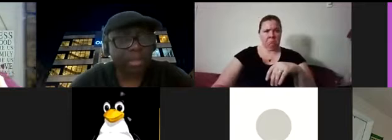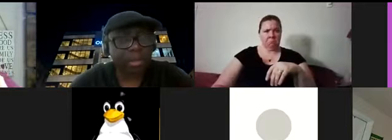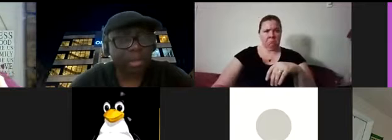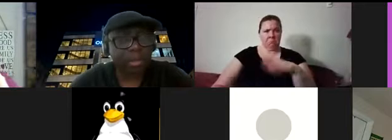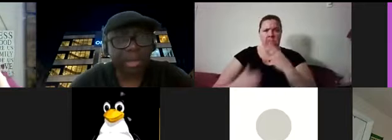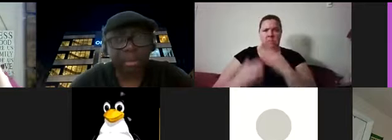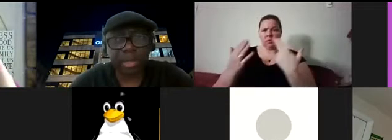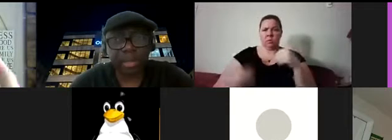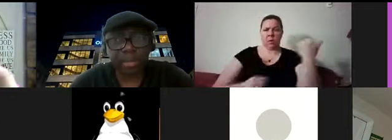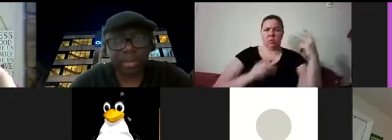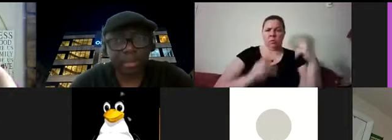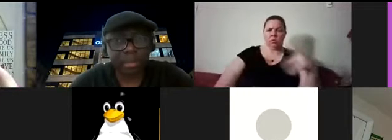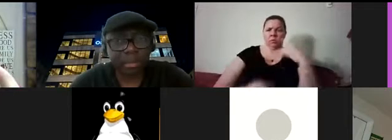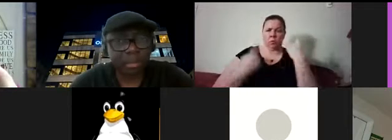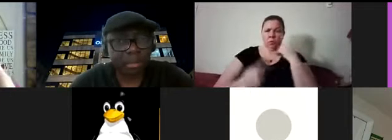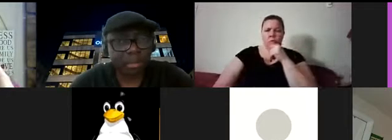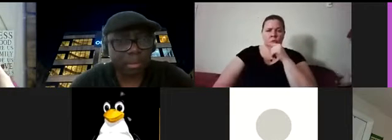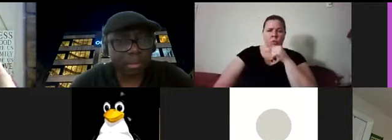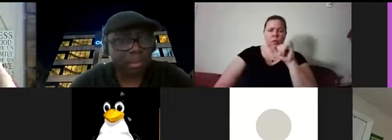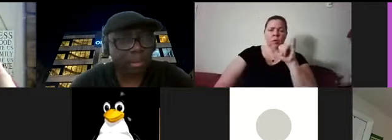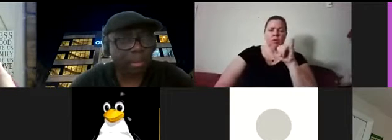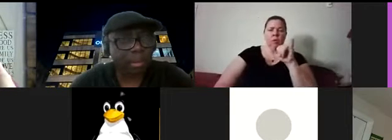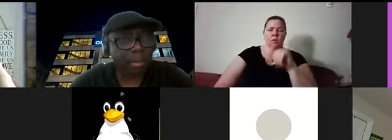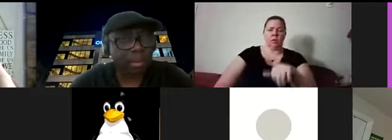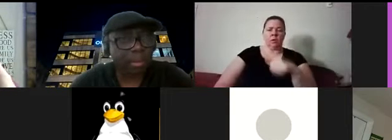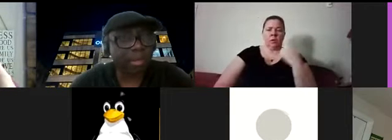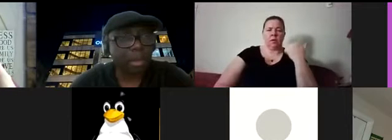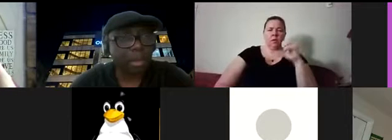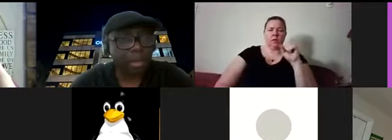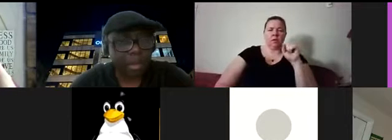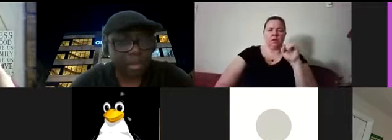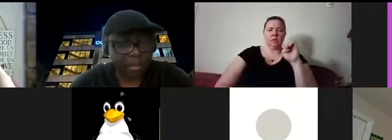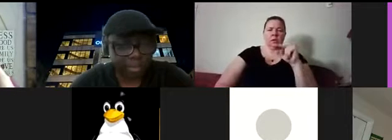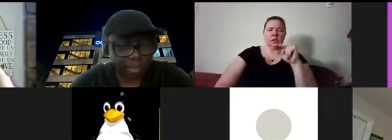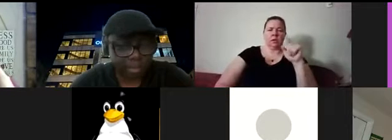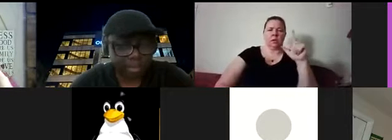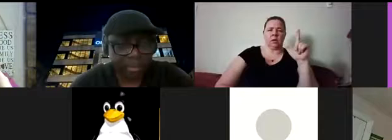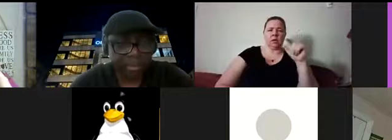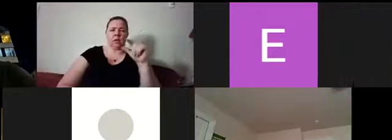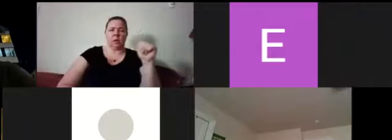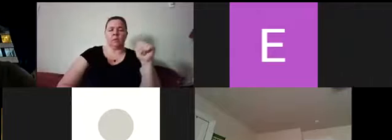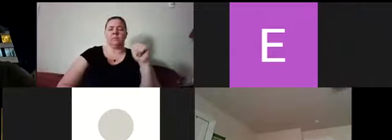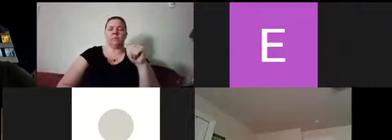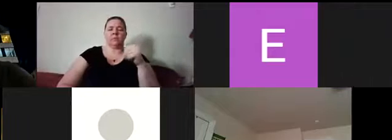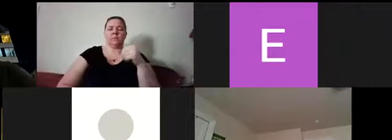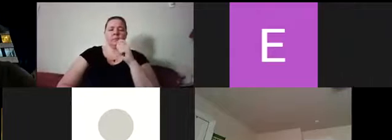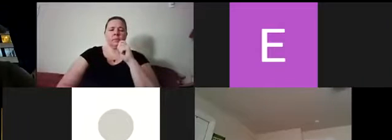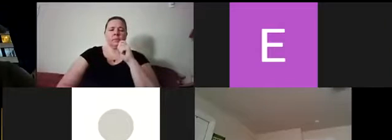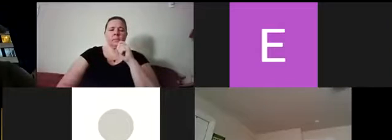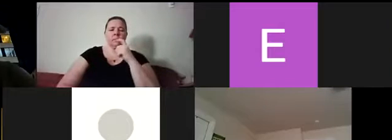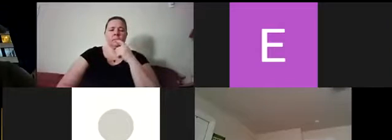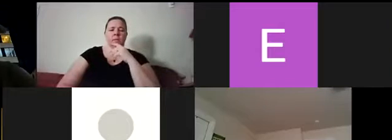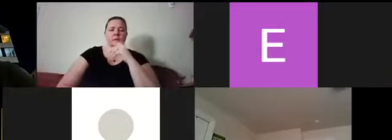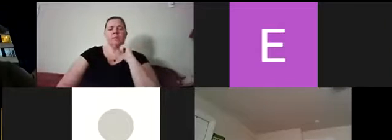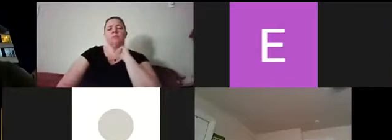Somebody else is talking. I wonder who that was Prince. I think Senge muted him, but okay, all right. Can wait, yeah. Okay, go ahead,